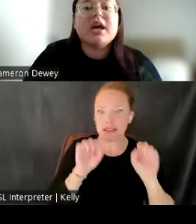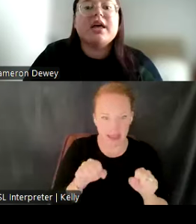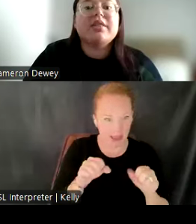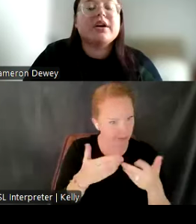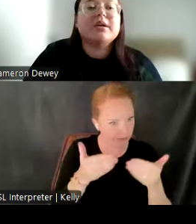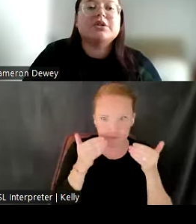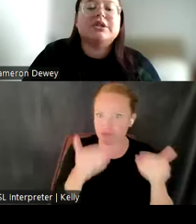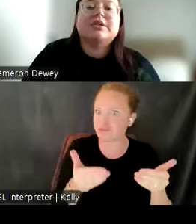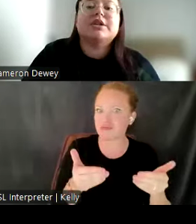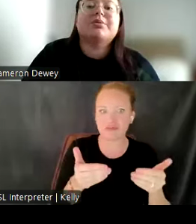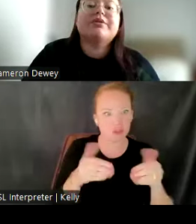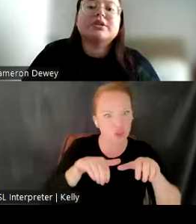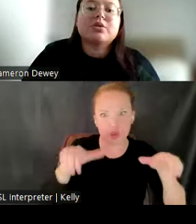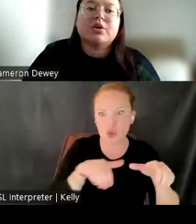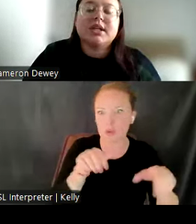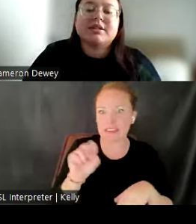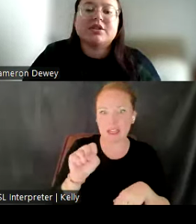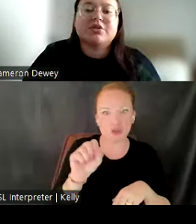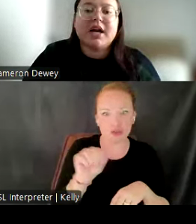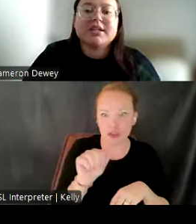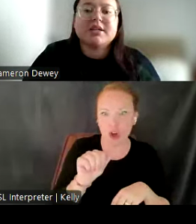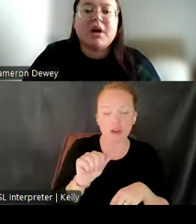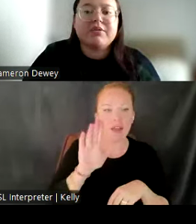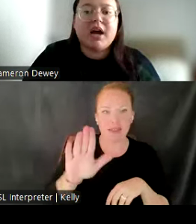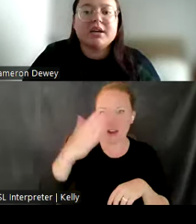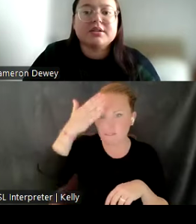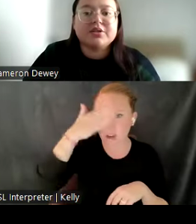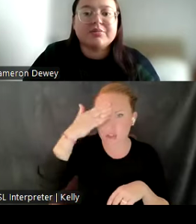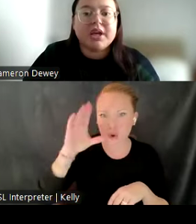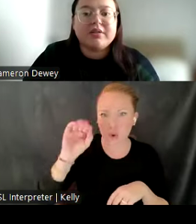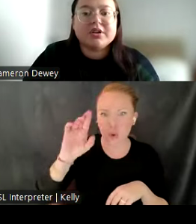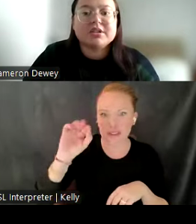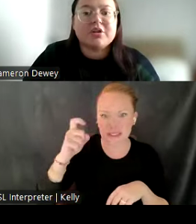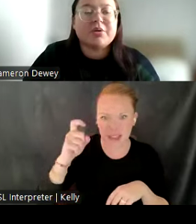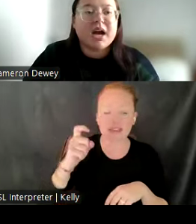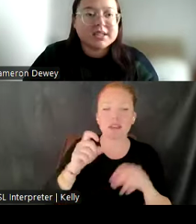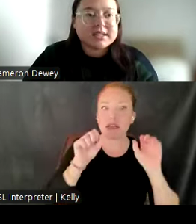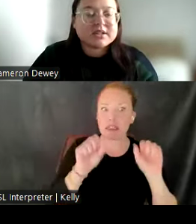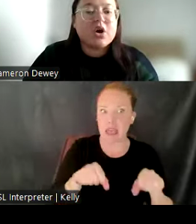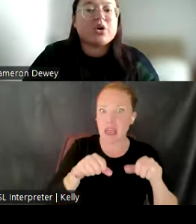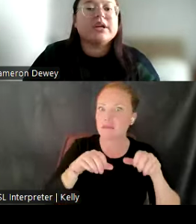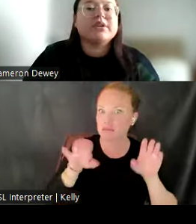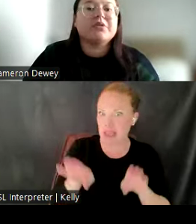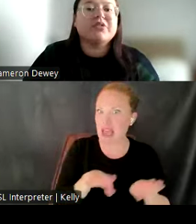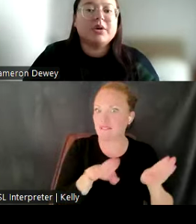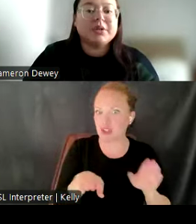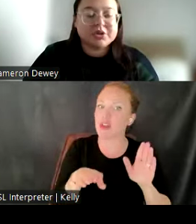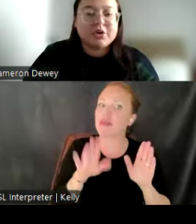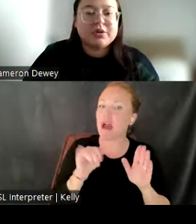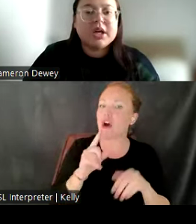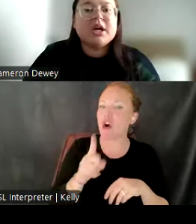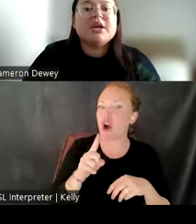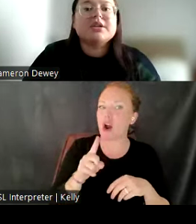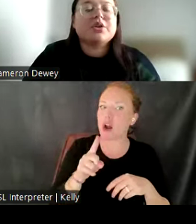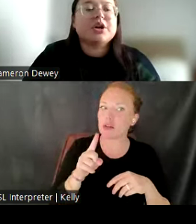assault, and they're able to use their prefrontal cortex to direct and modify assaultive behaviors that are practiced or even